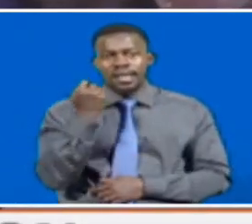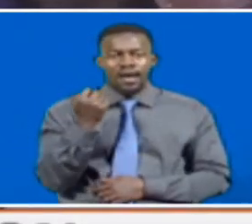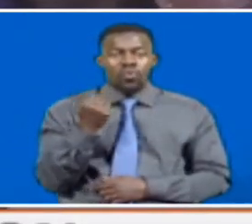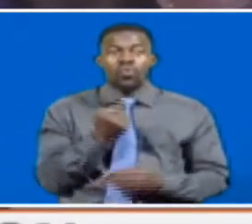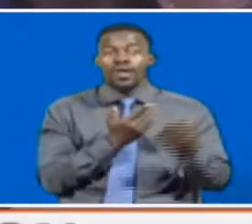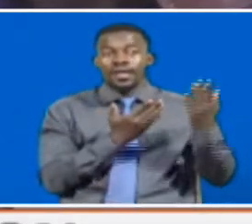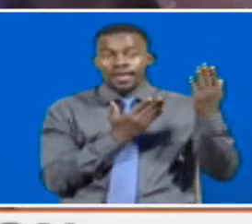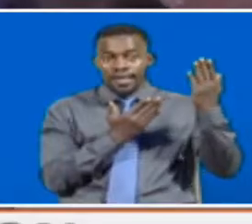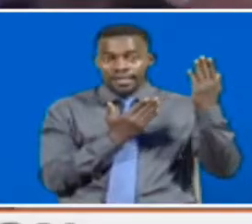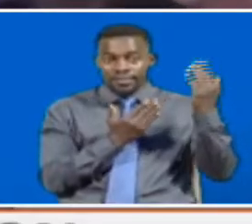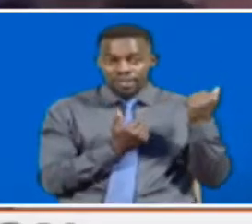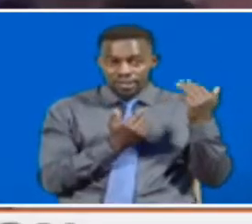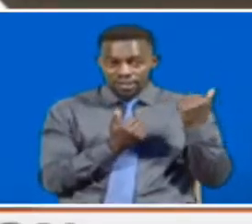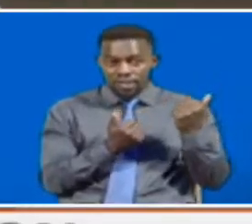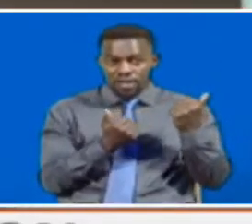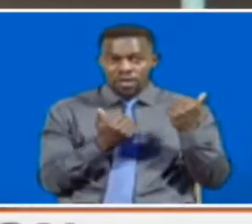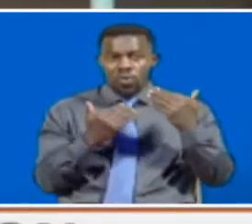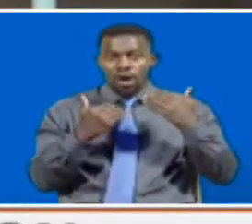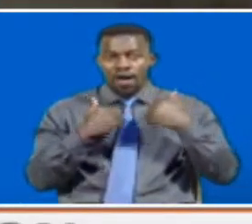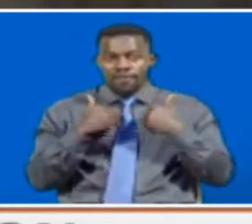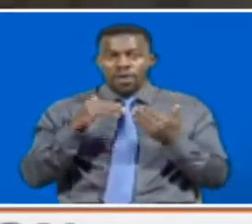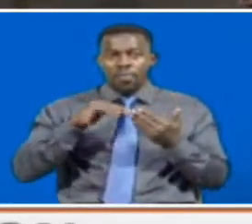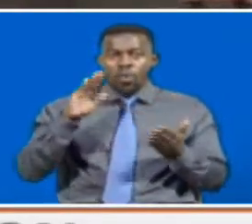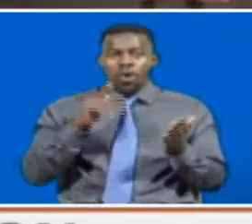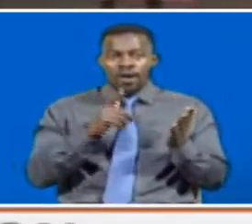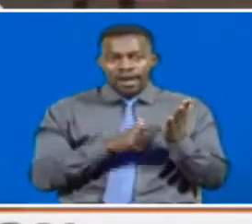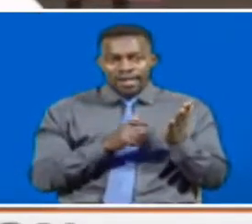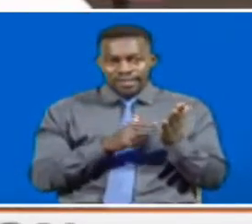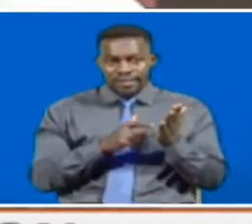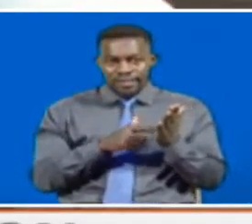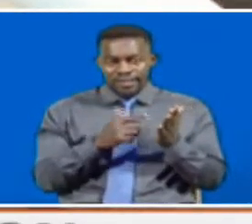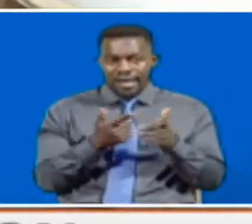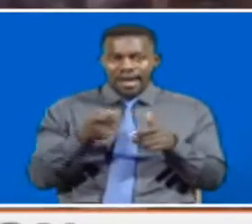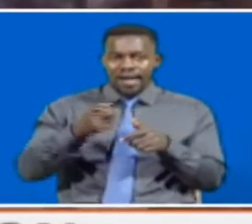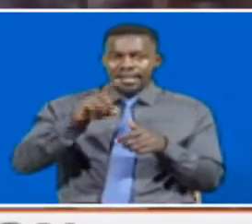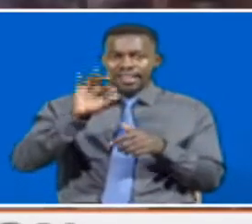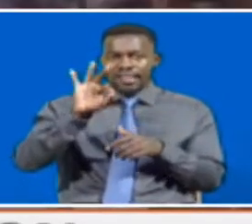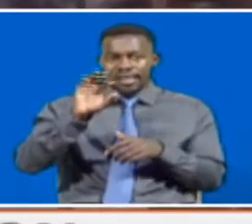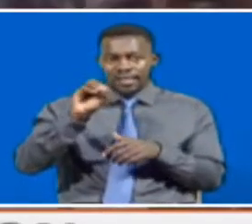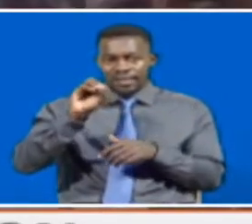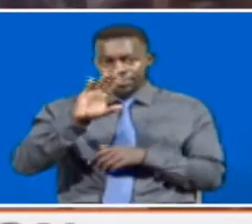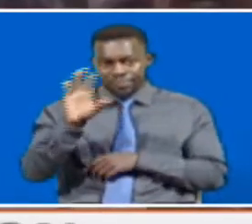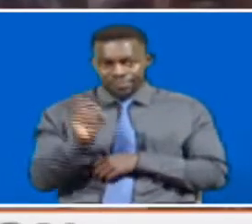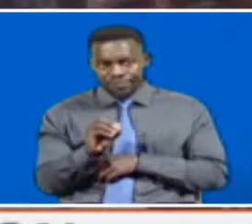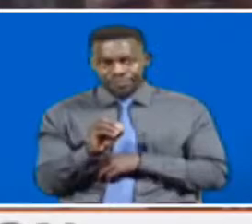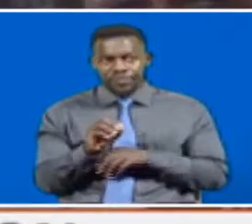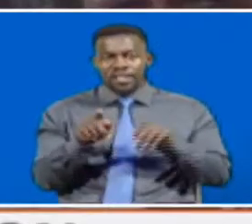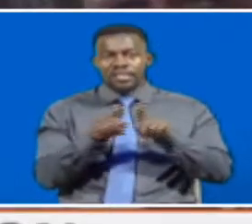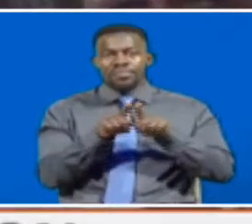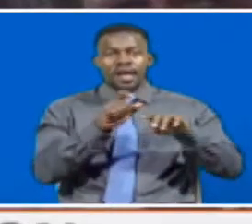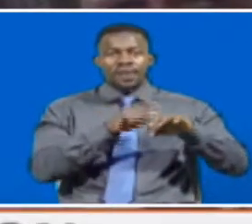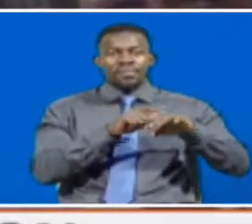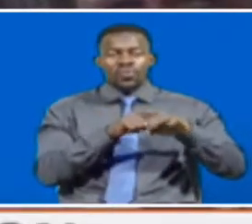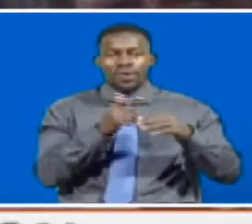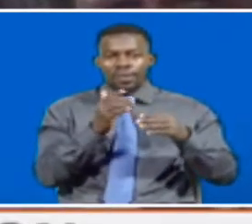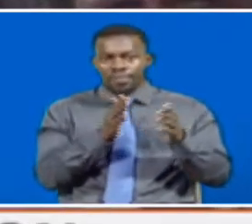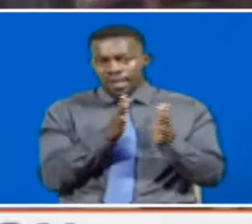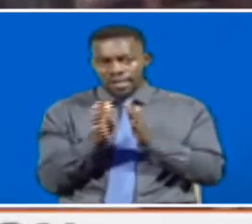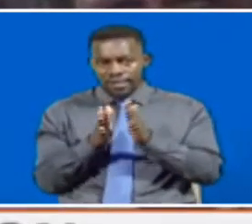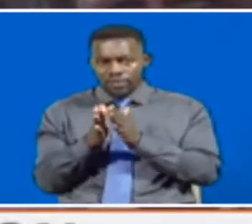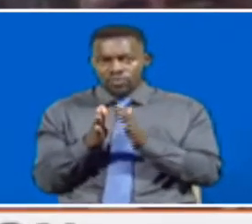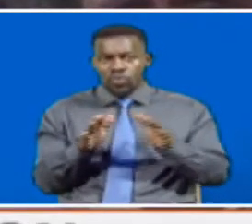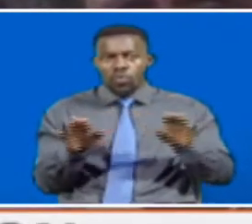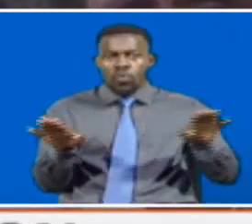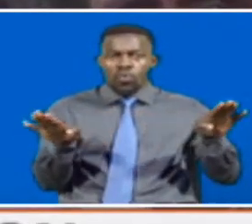rice deficit by approximately 30%. And as we complete the infrastructural stage of the